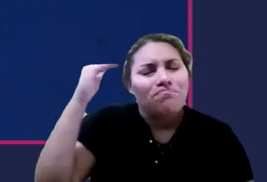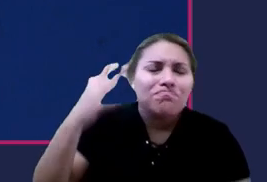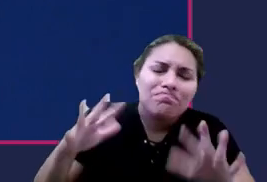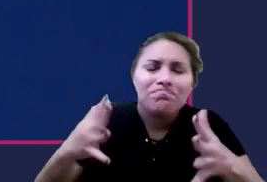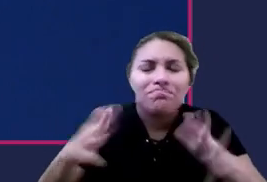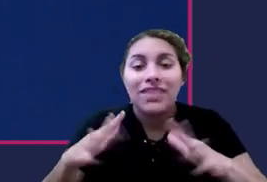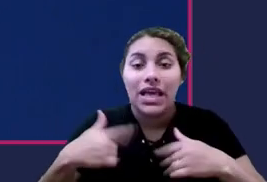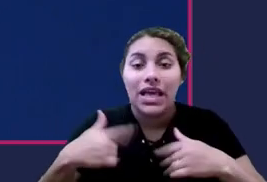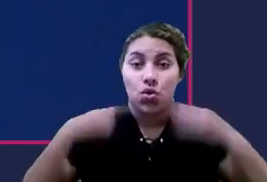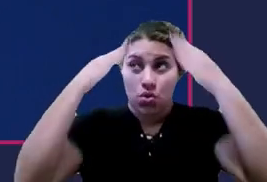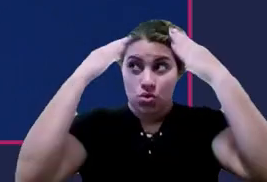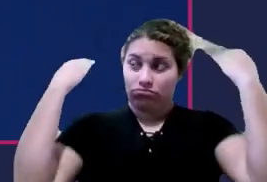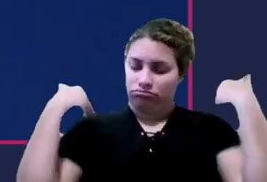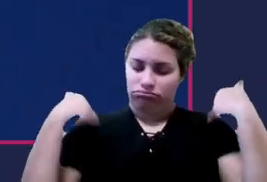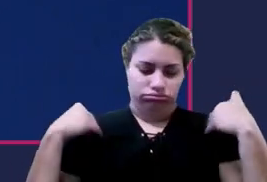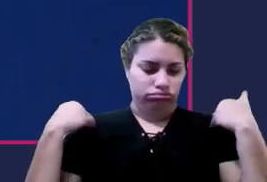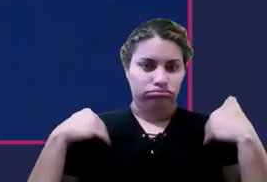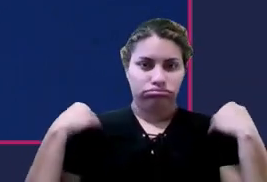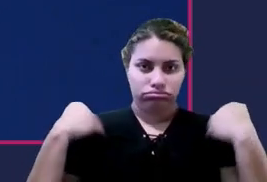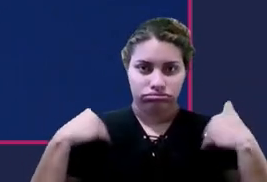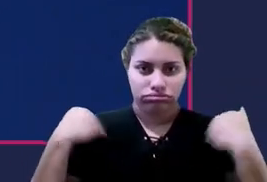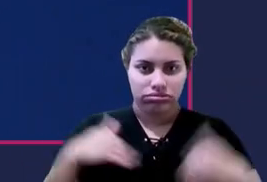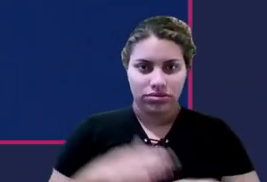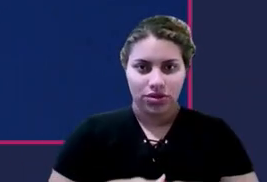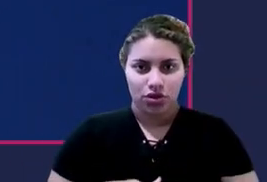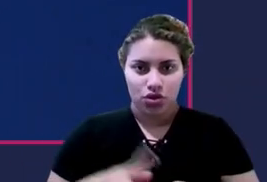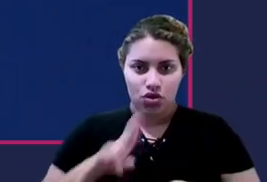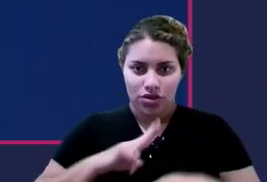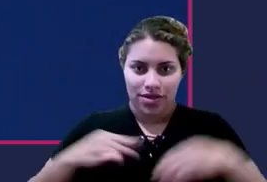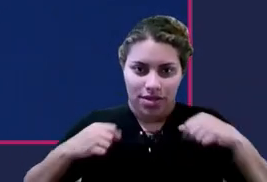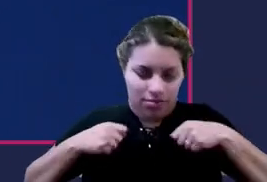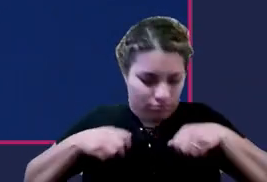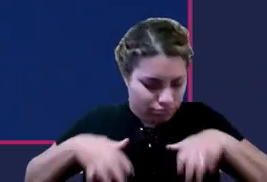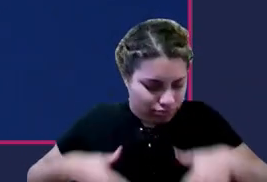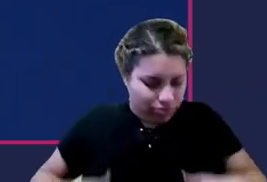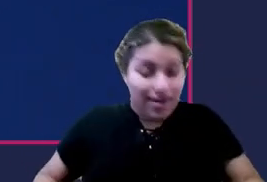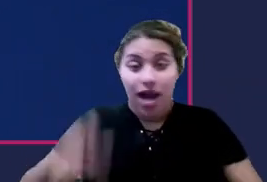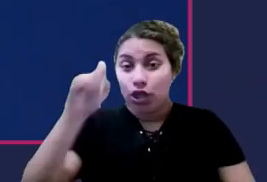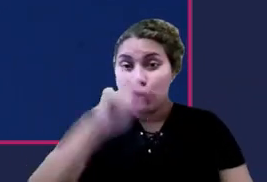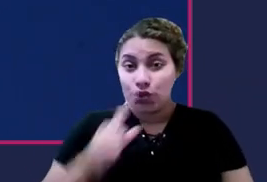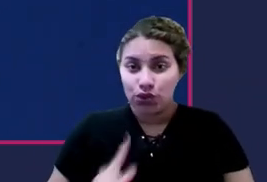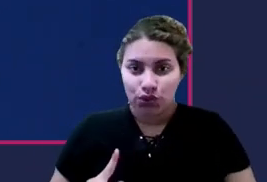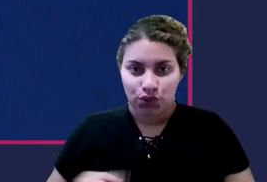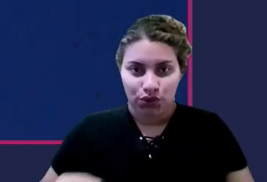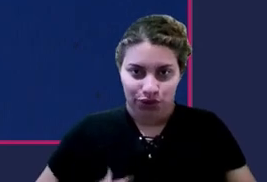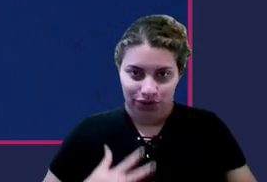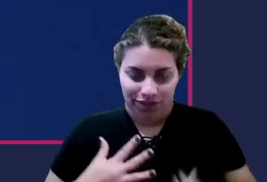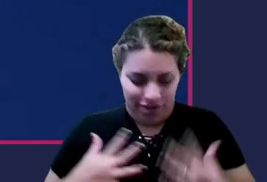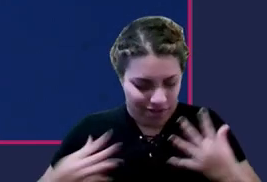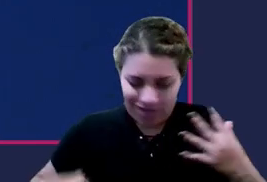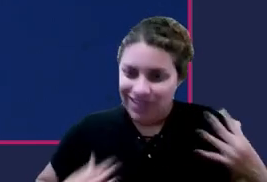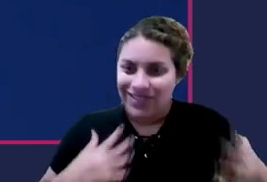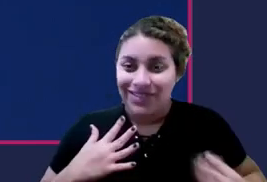average size. I have a shoulder-length hair. I have a